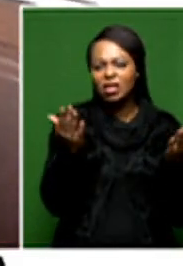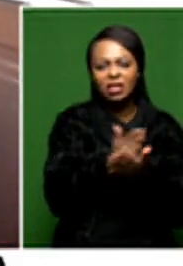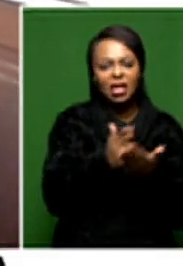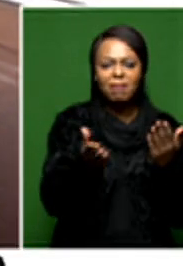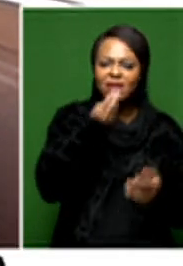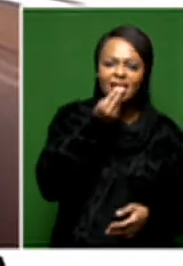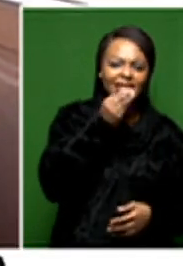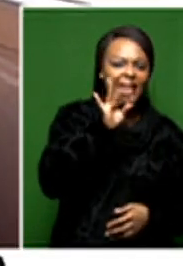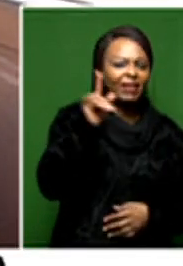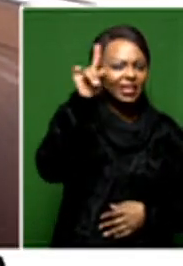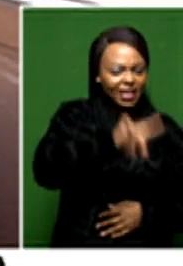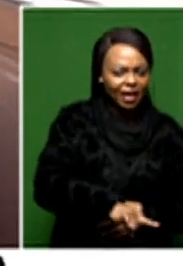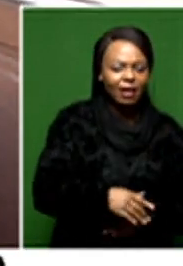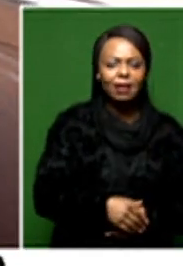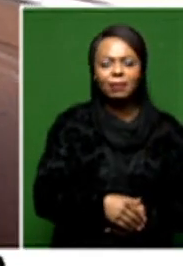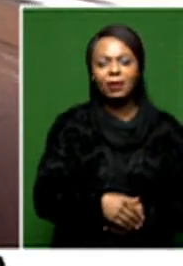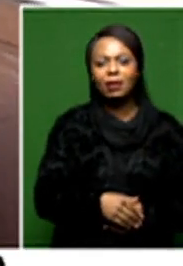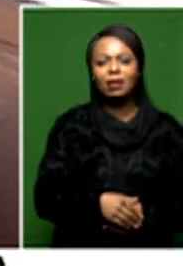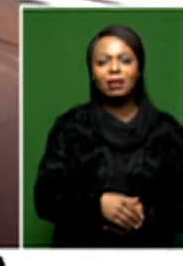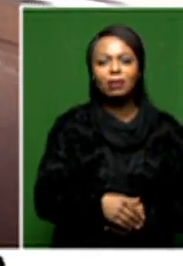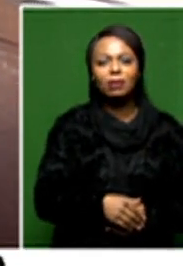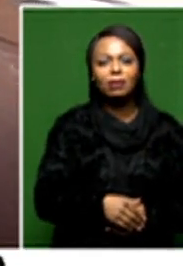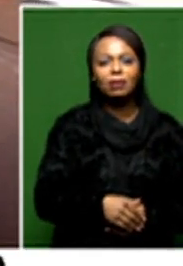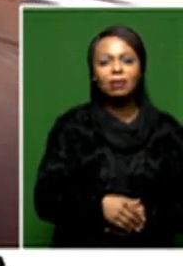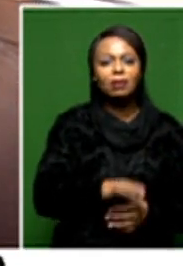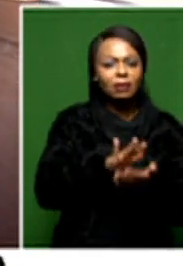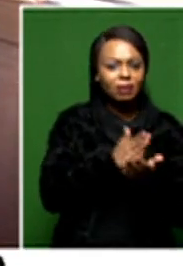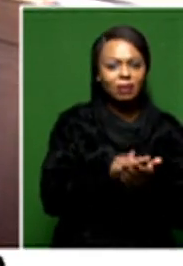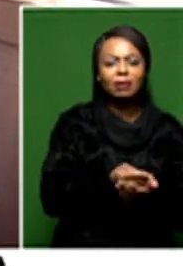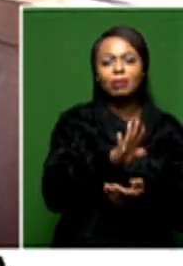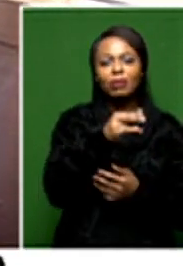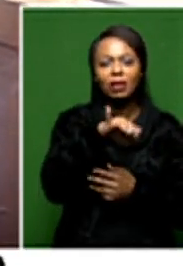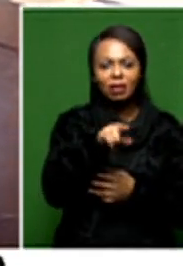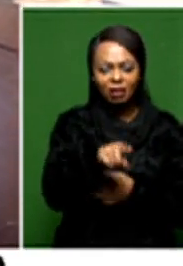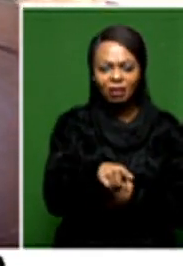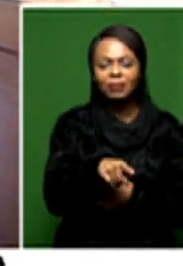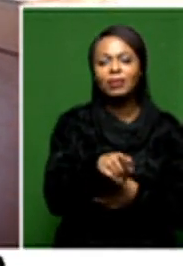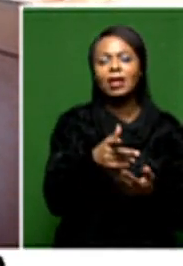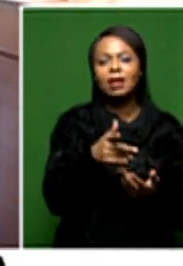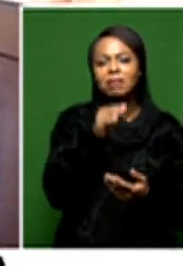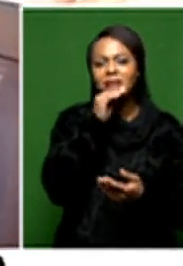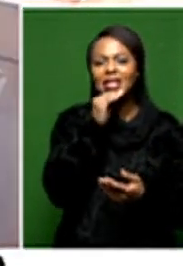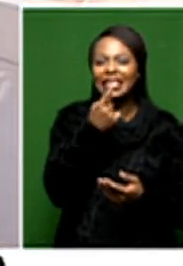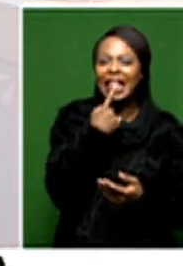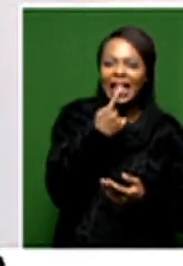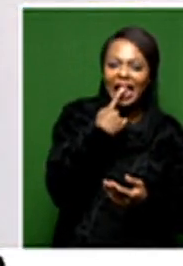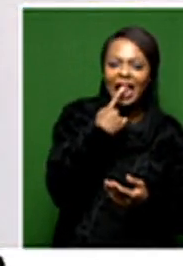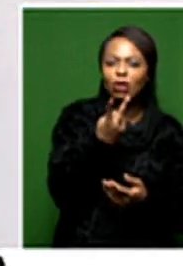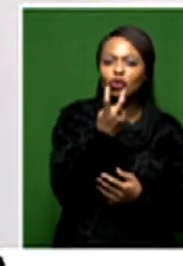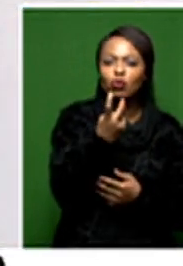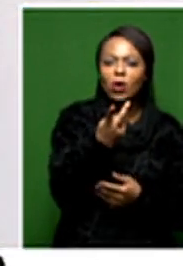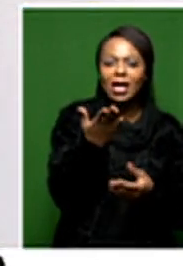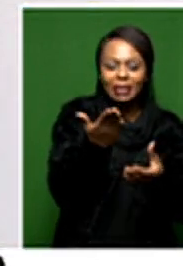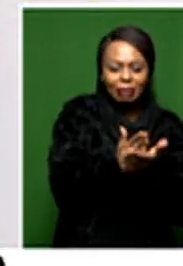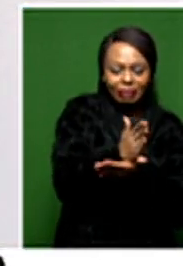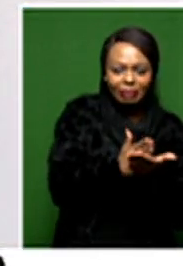us sometimes. Now, the braaibroodjie is normal, cheap shop toasted bread. You take 2 slices, you